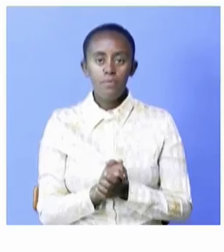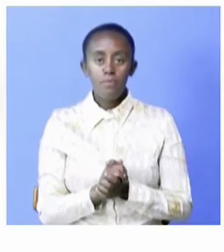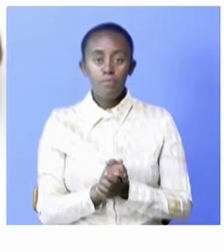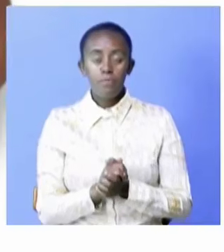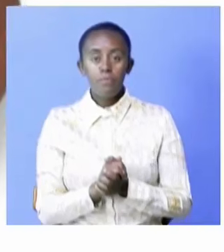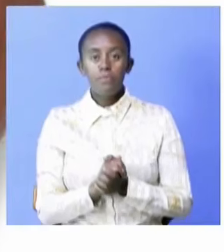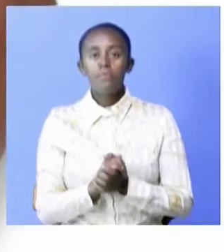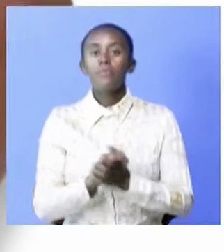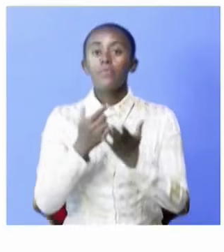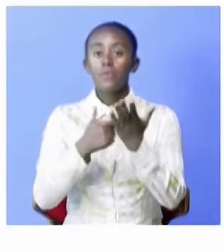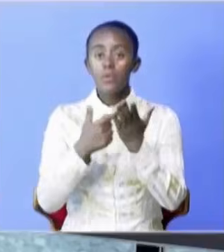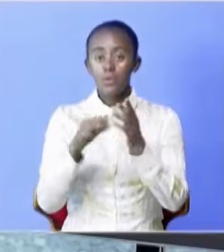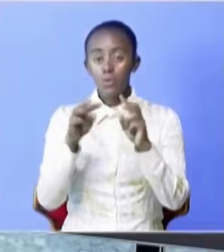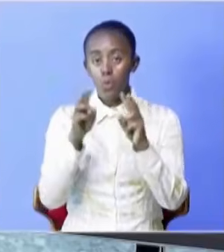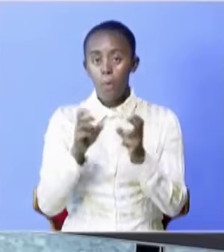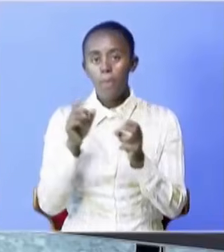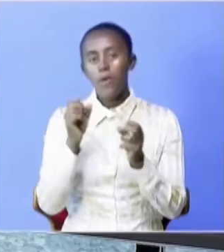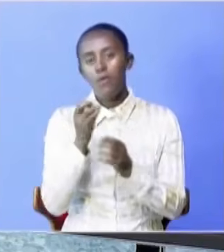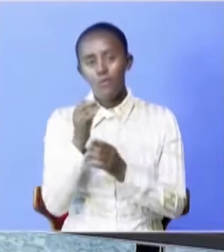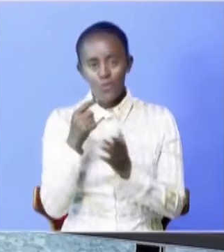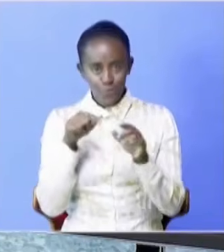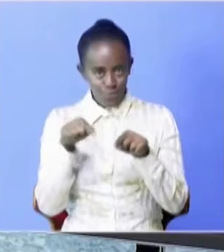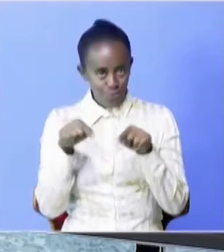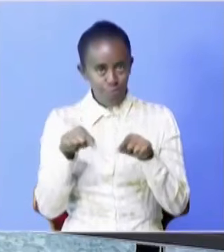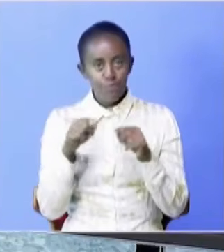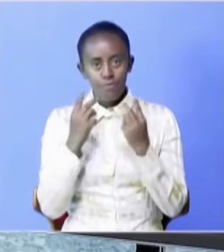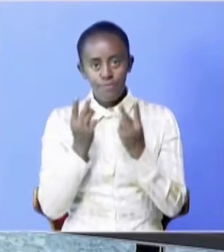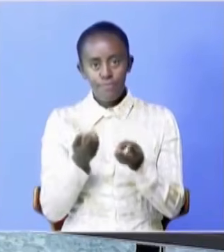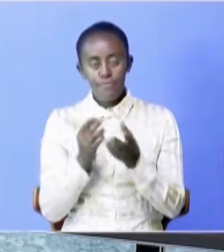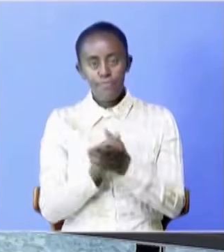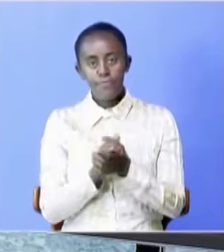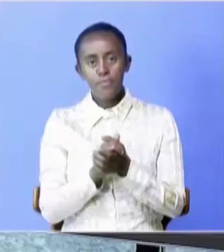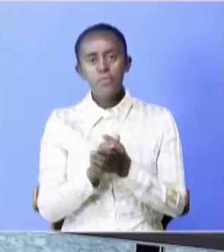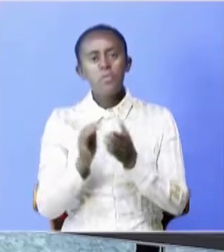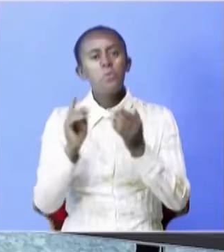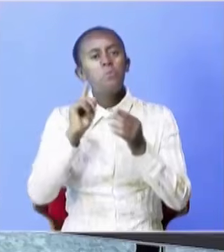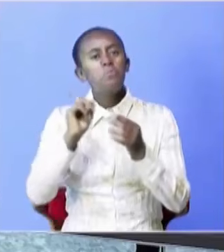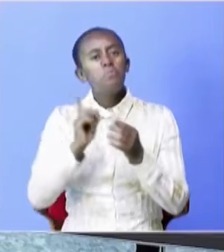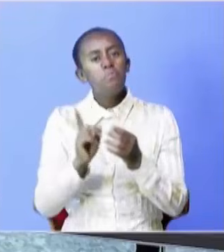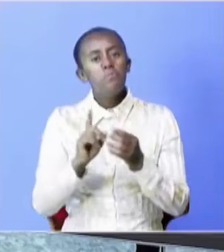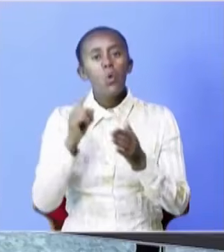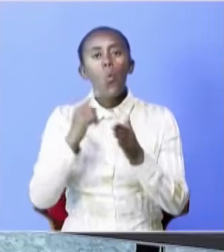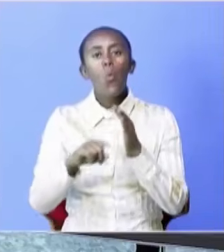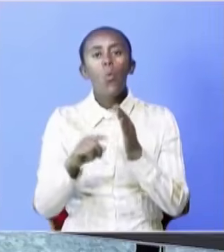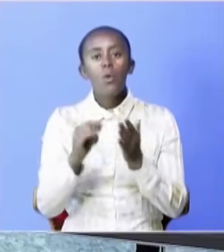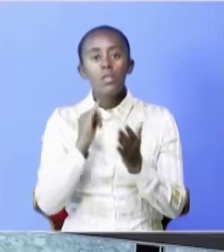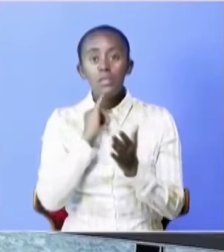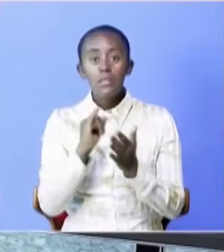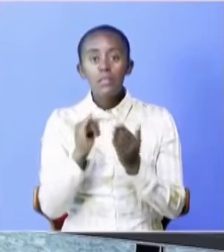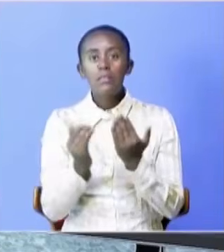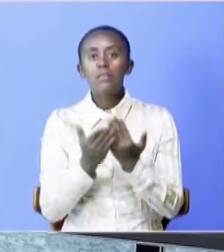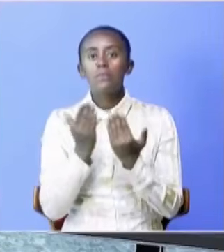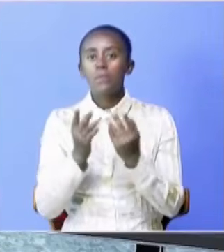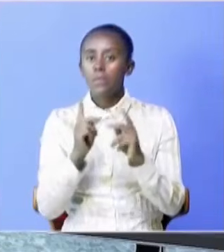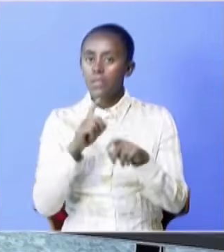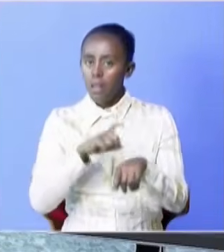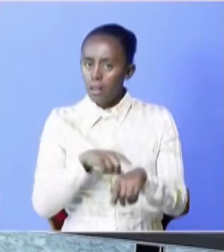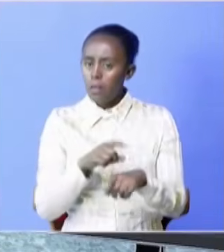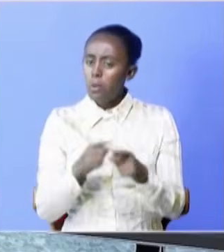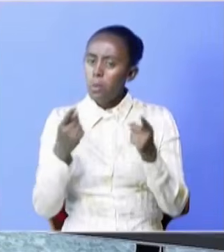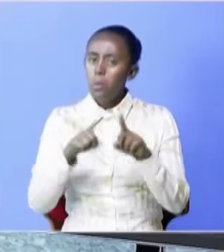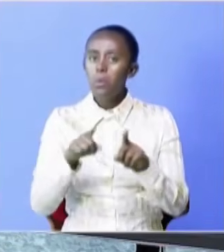This is the topic of today. So what is the simple present tense? When do we use it? For